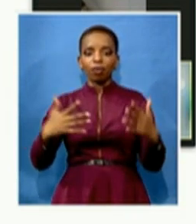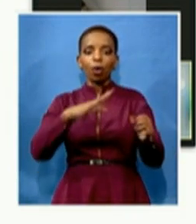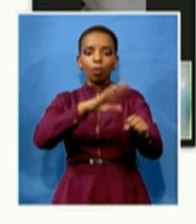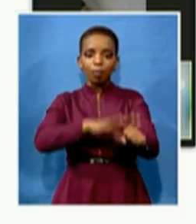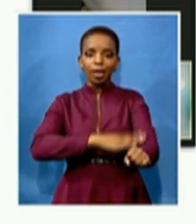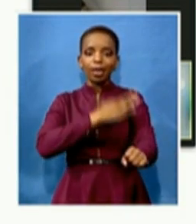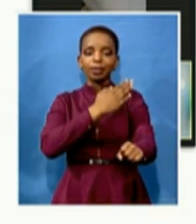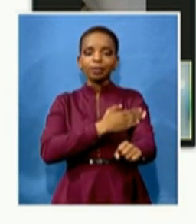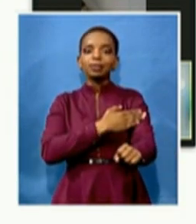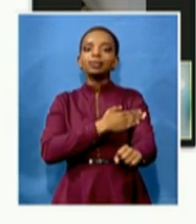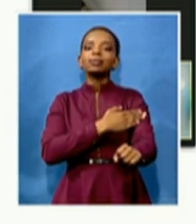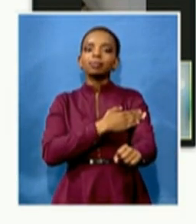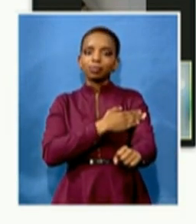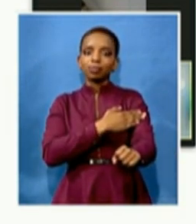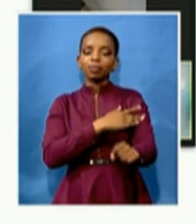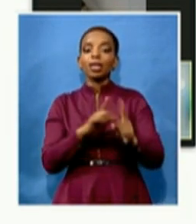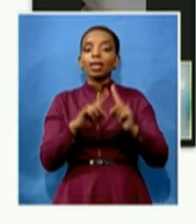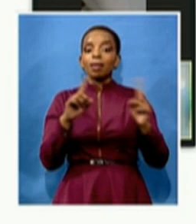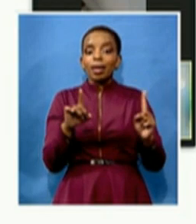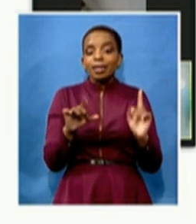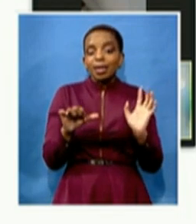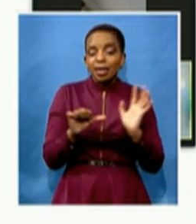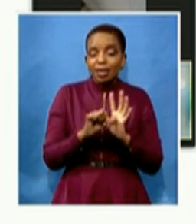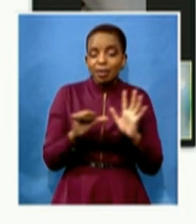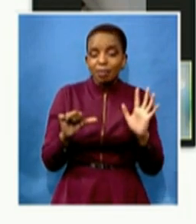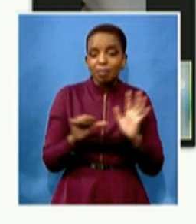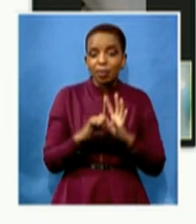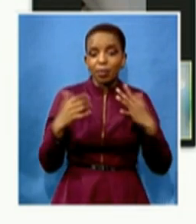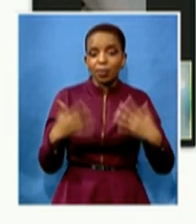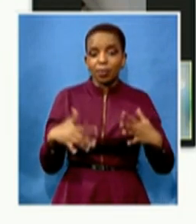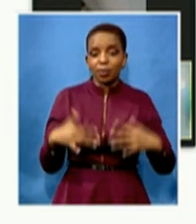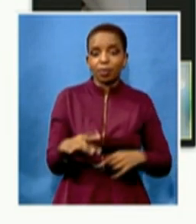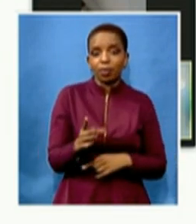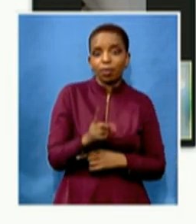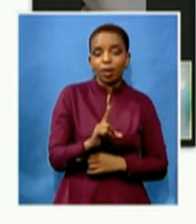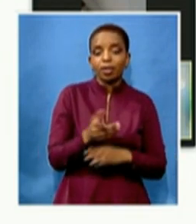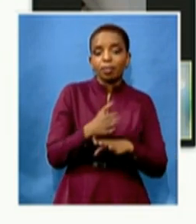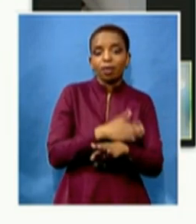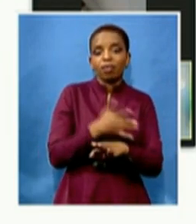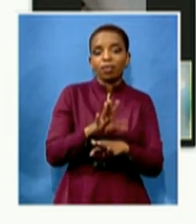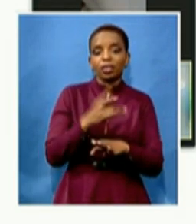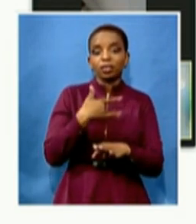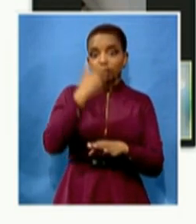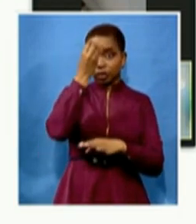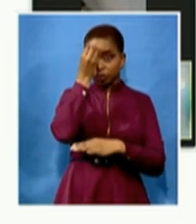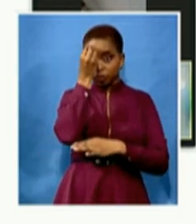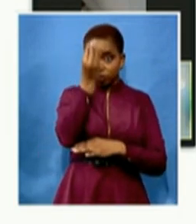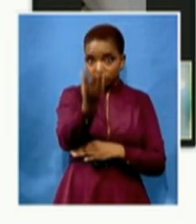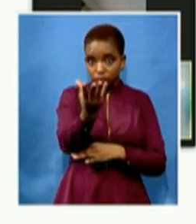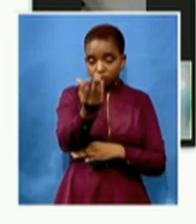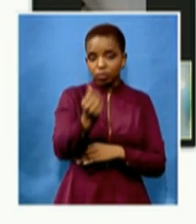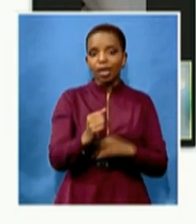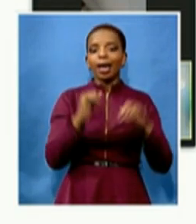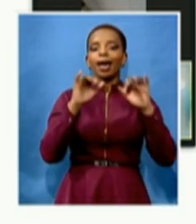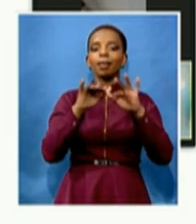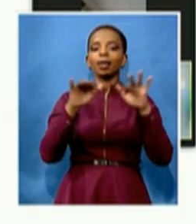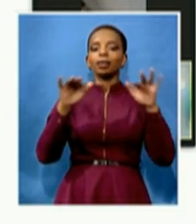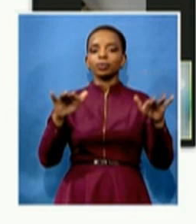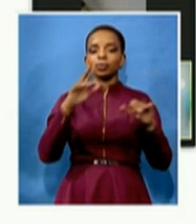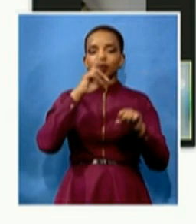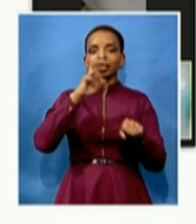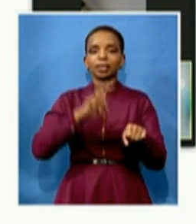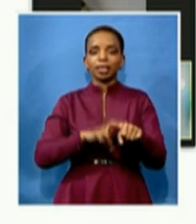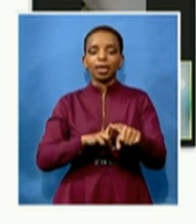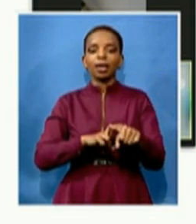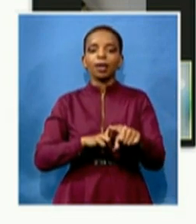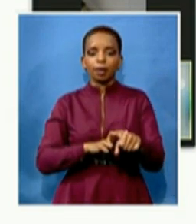as I mentioned earlier, people needing needing hospitalization, specifically in